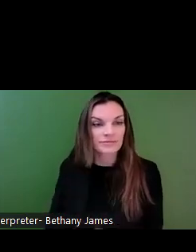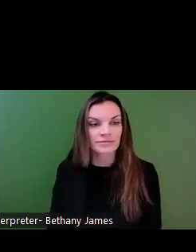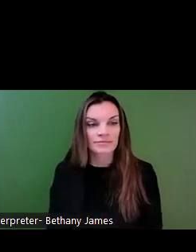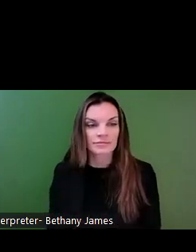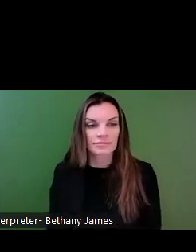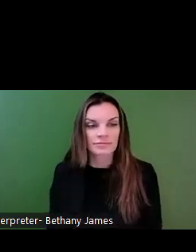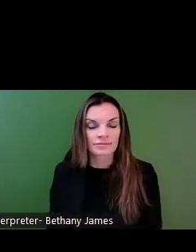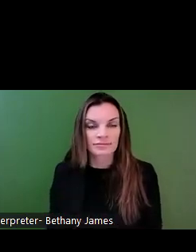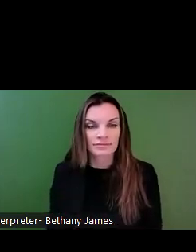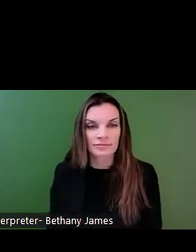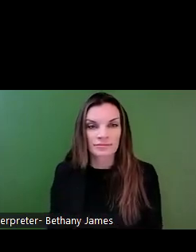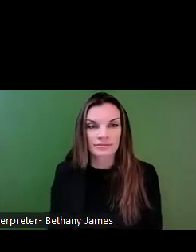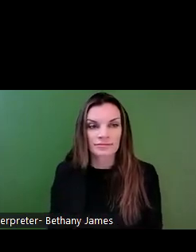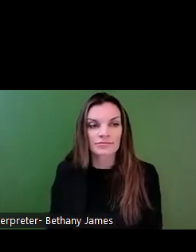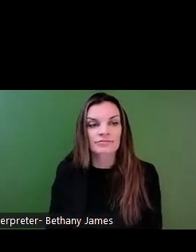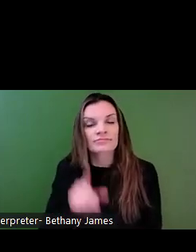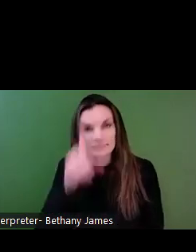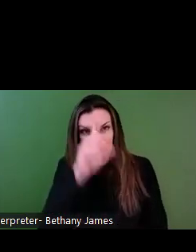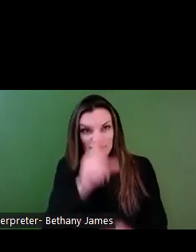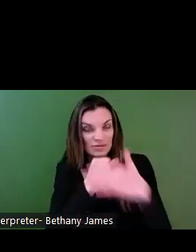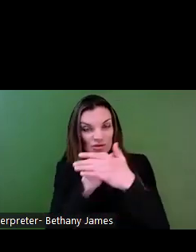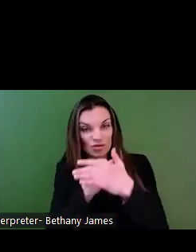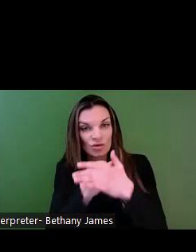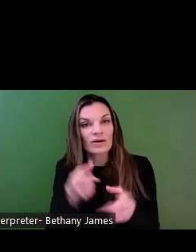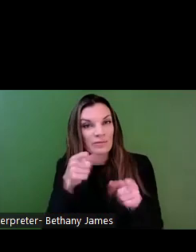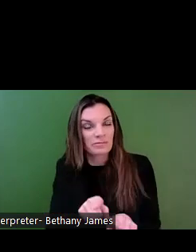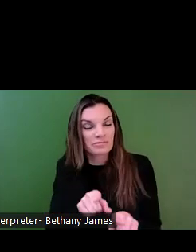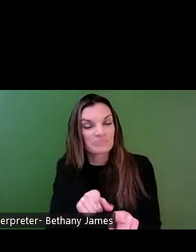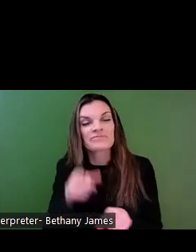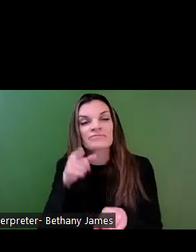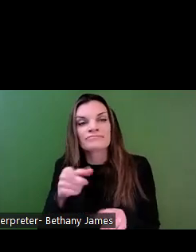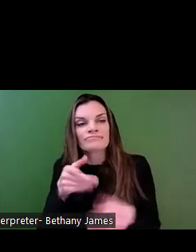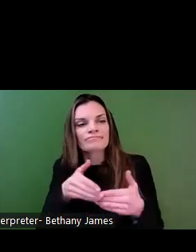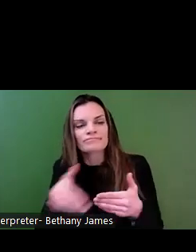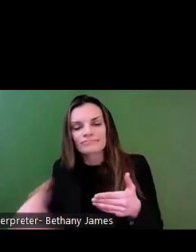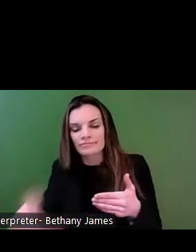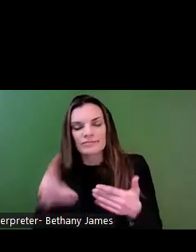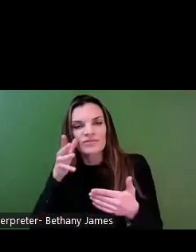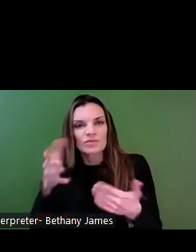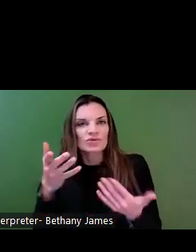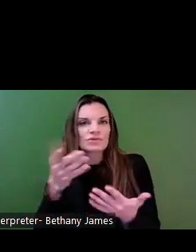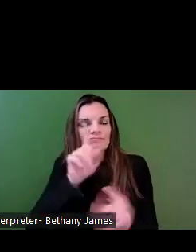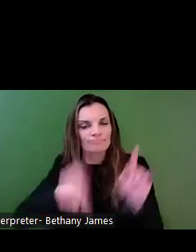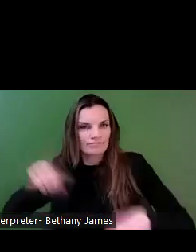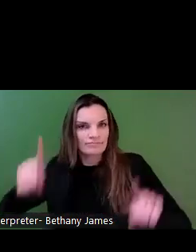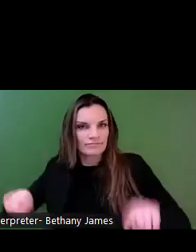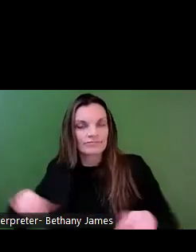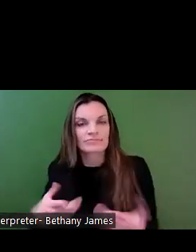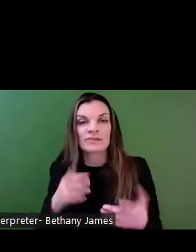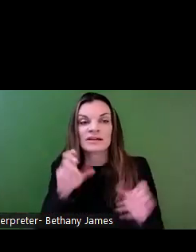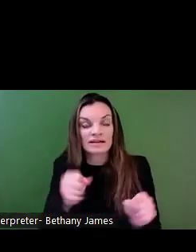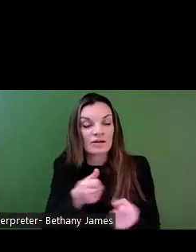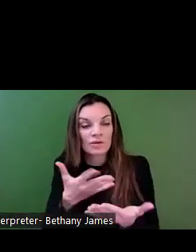So residual effects of a stroke vary. As mentioned in our very basic neuroanatomy lesson, strokes may affect motor function,